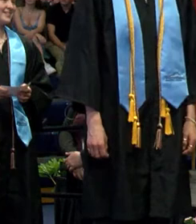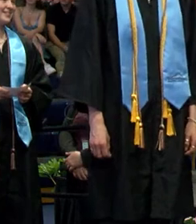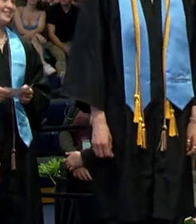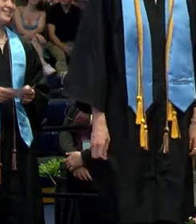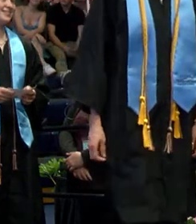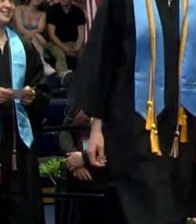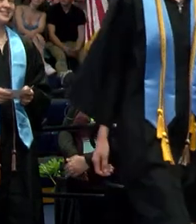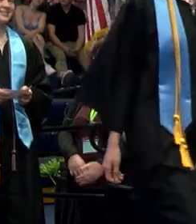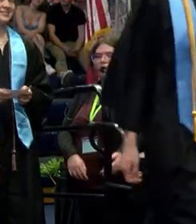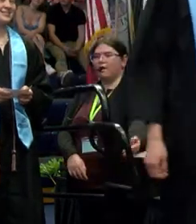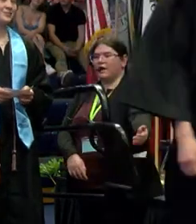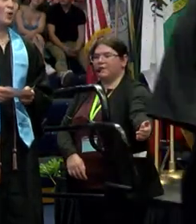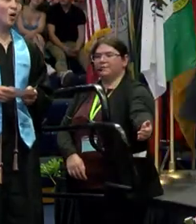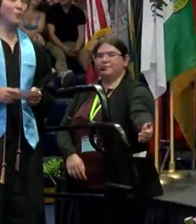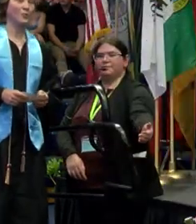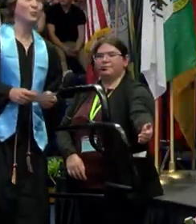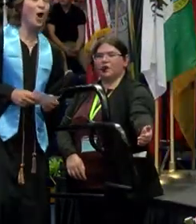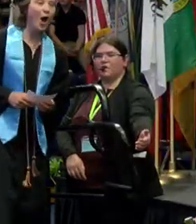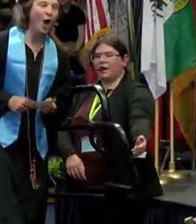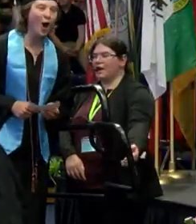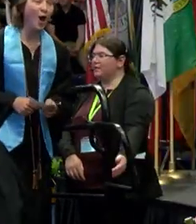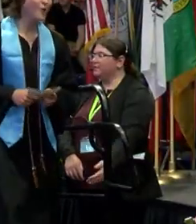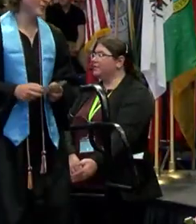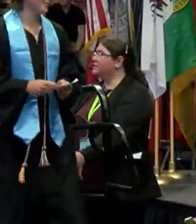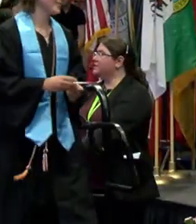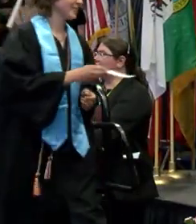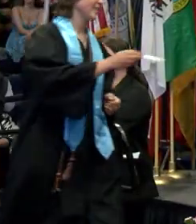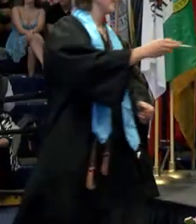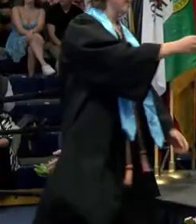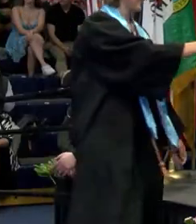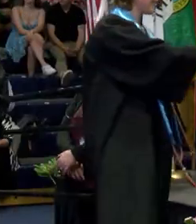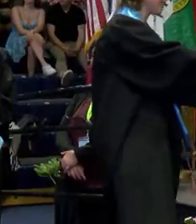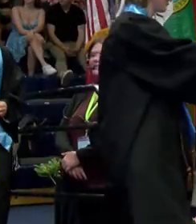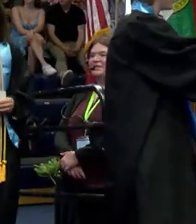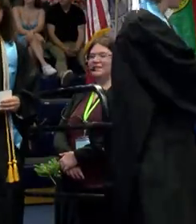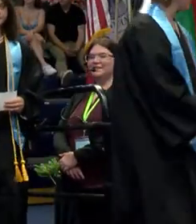Nicole M. Moriarty, cum laude.